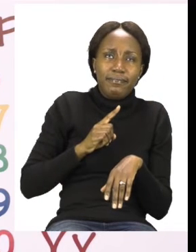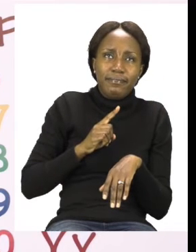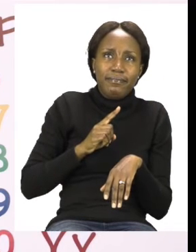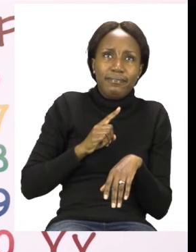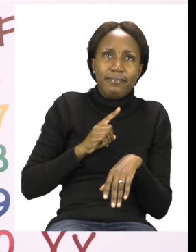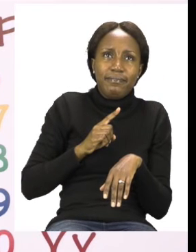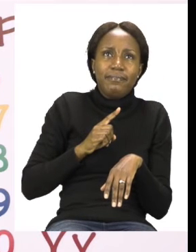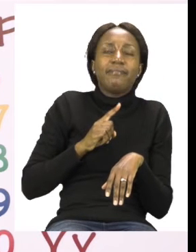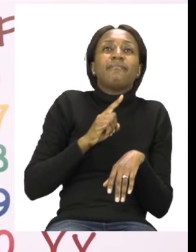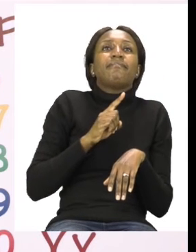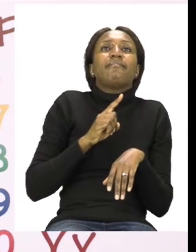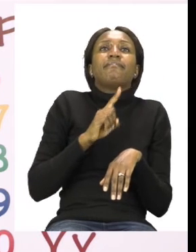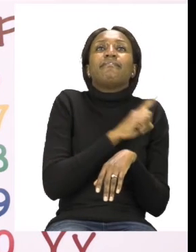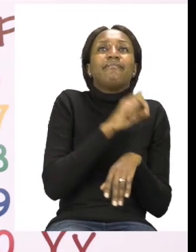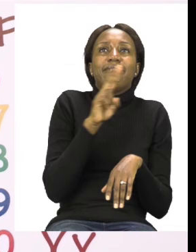11,